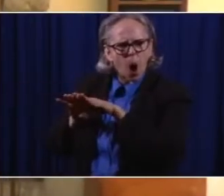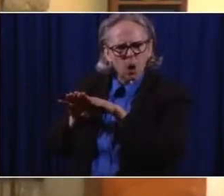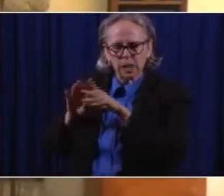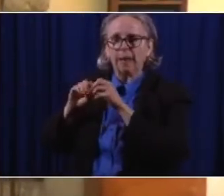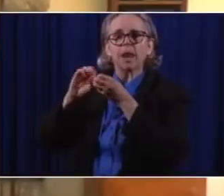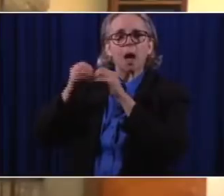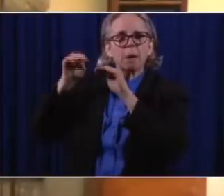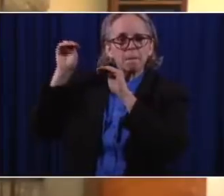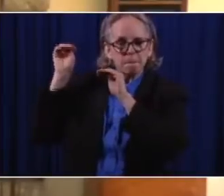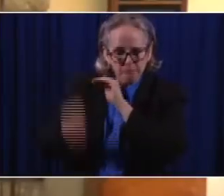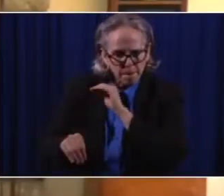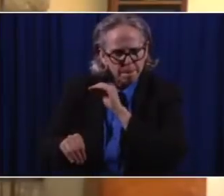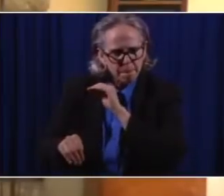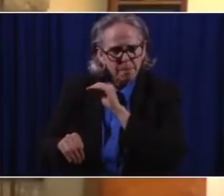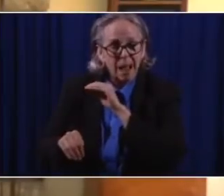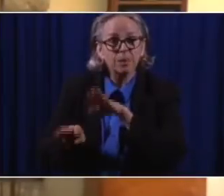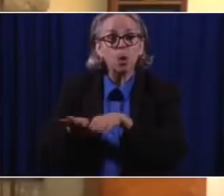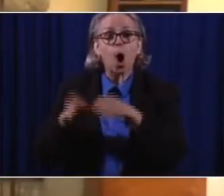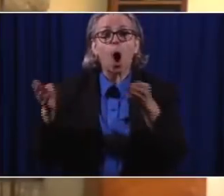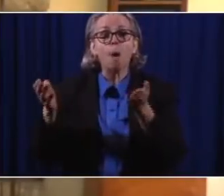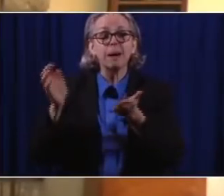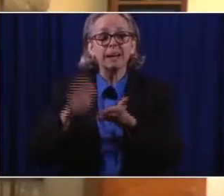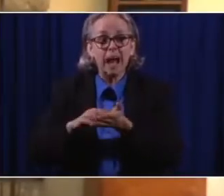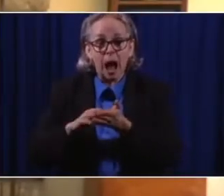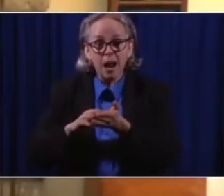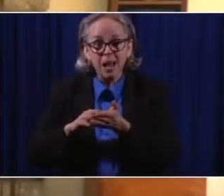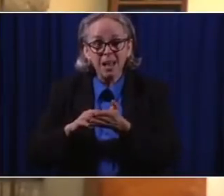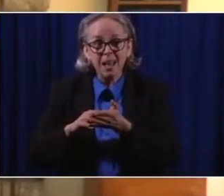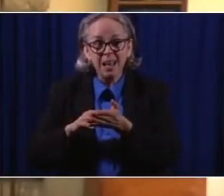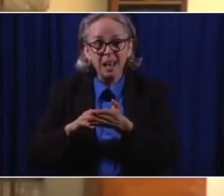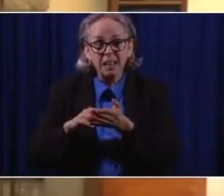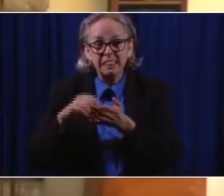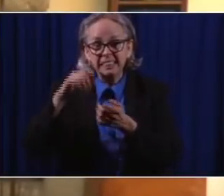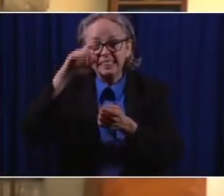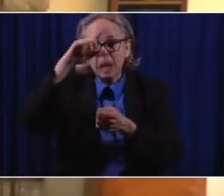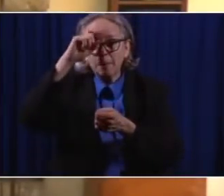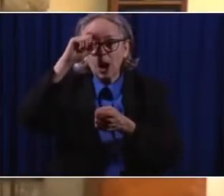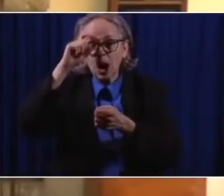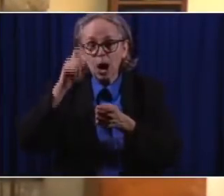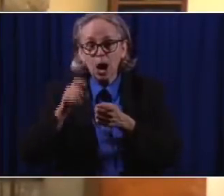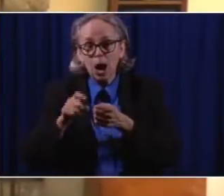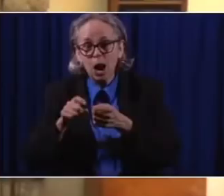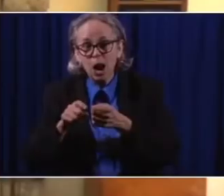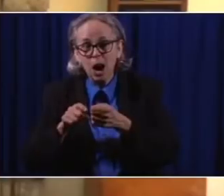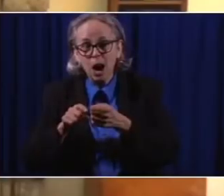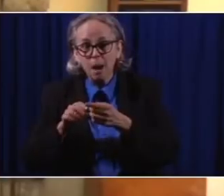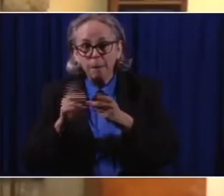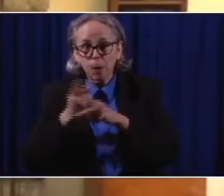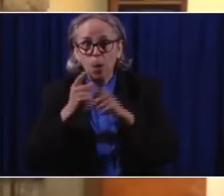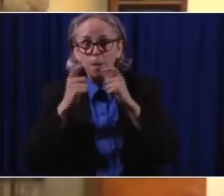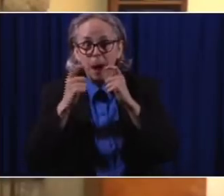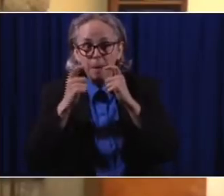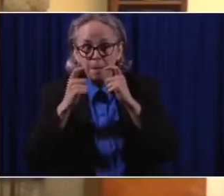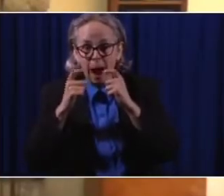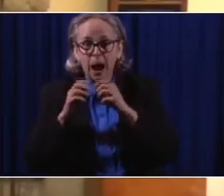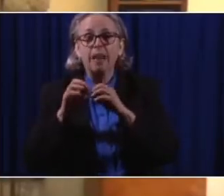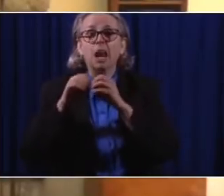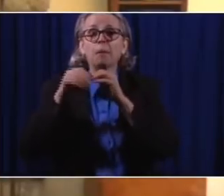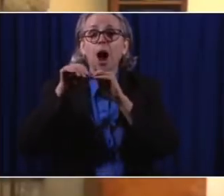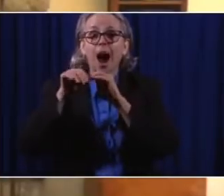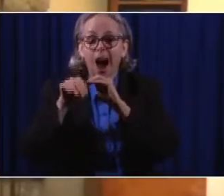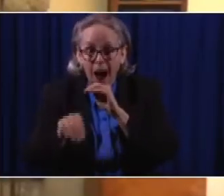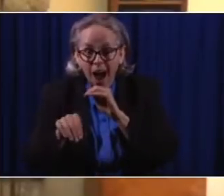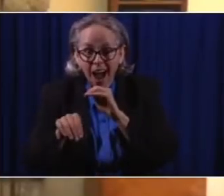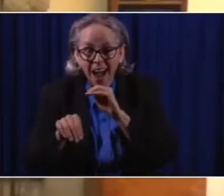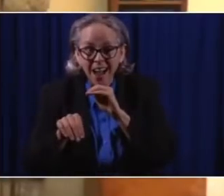the summer, we put masks on. That's what knocked it down in the summer. Now everybody's tired. I